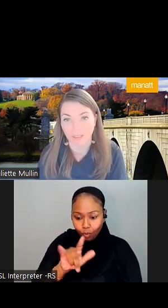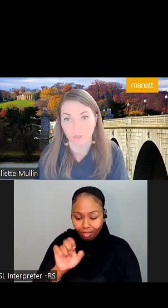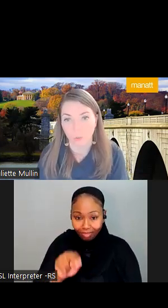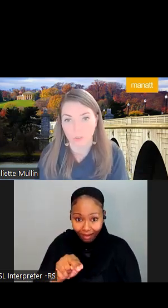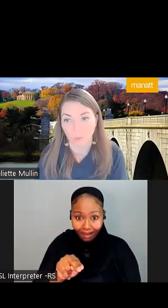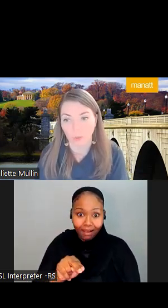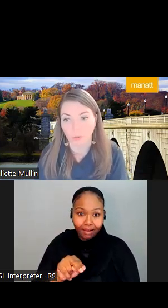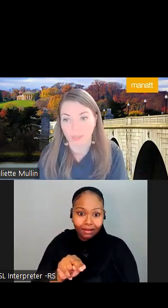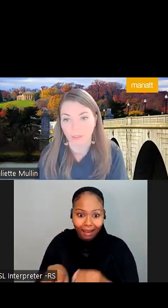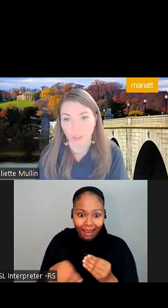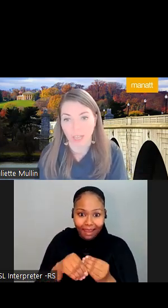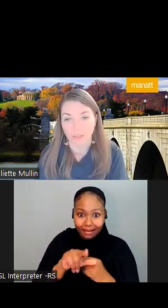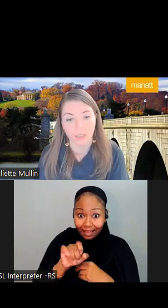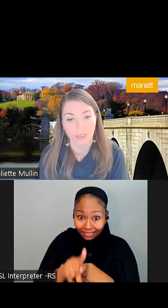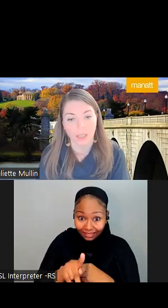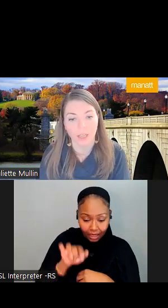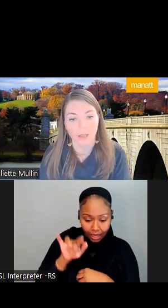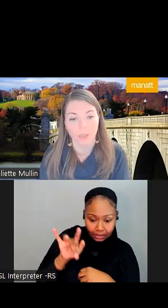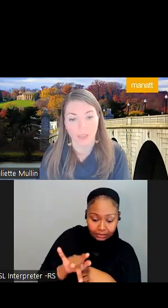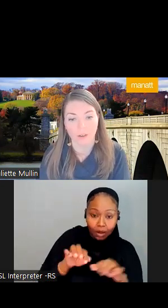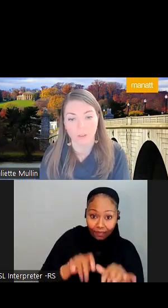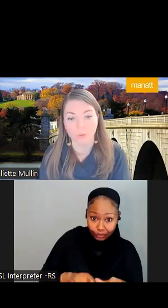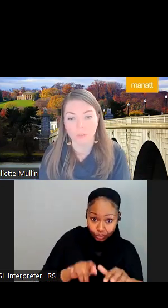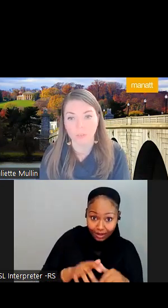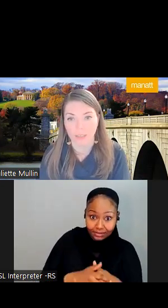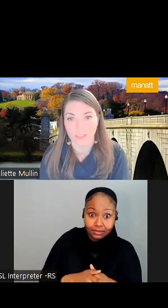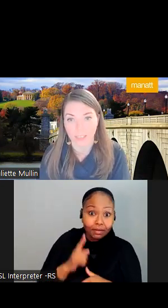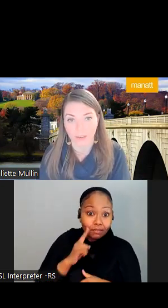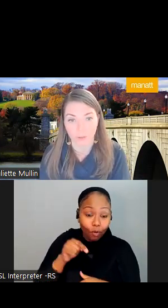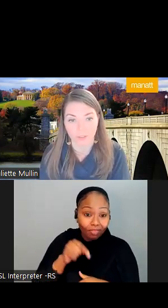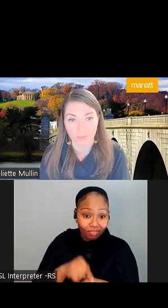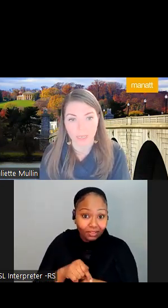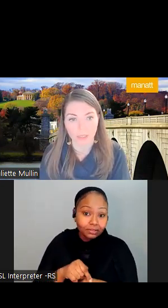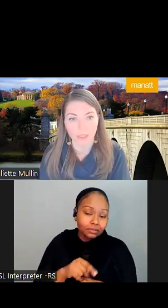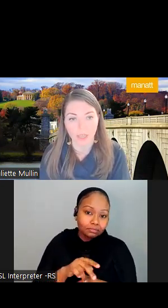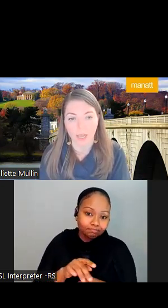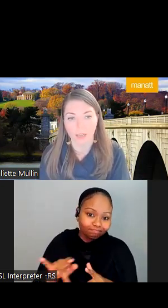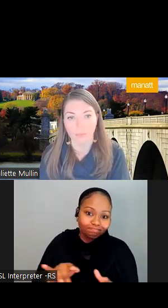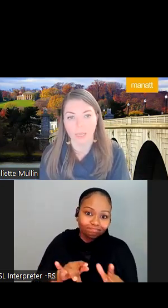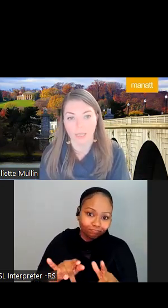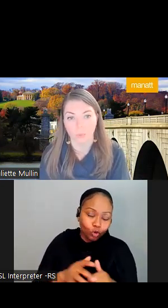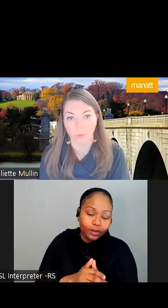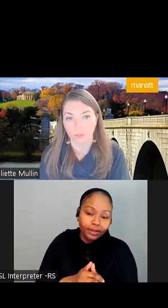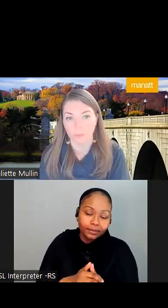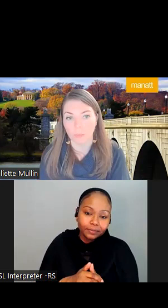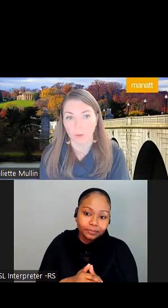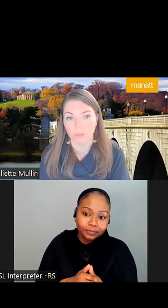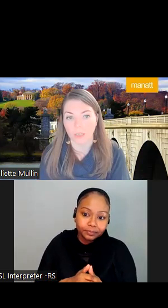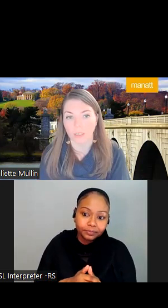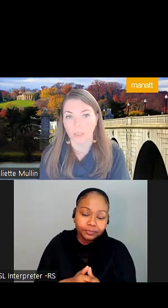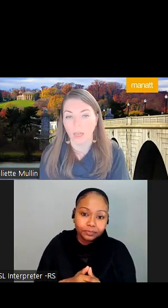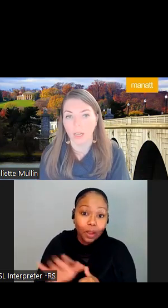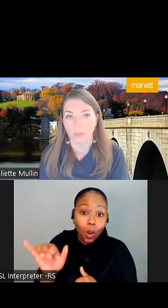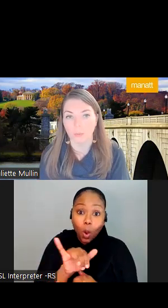the webpage for this work group in the chat. There you will find the deck for this meeting, and we will also